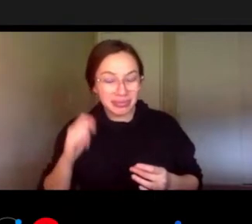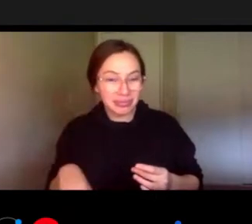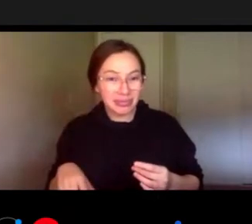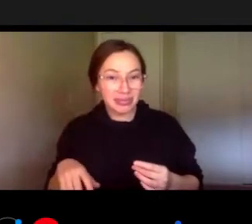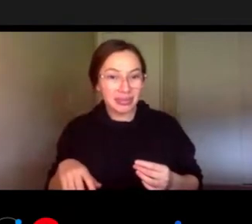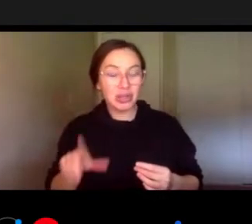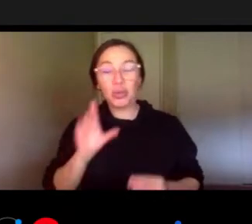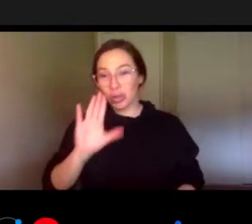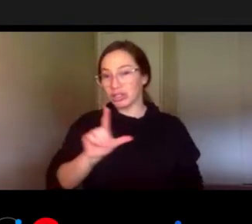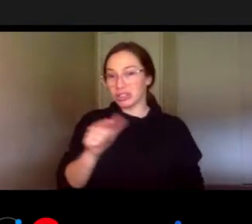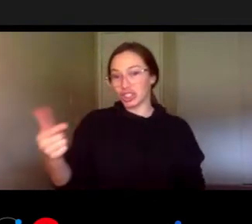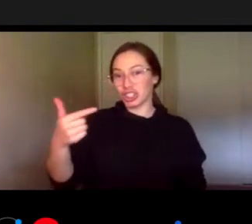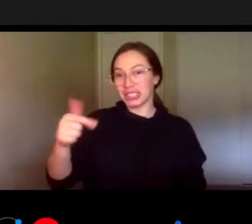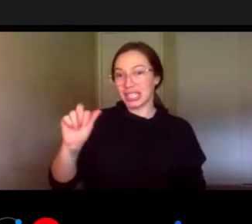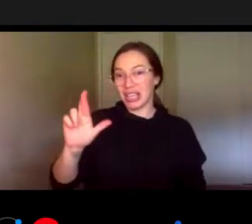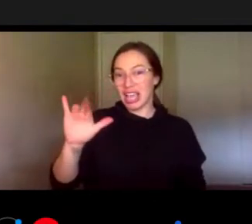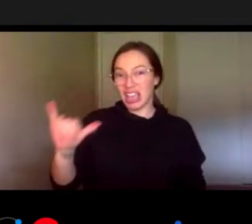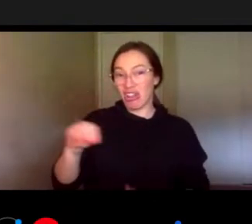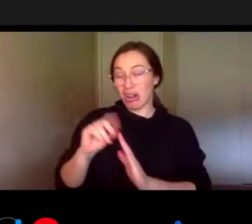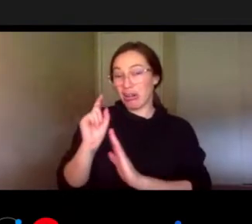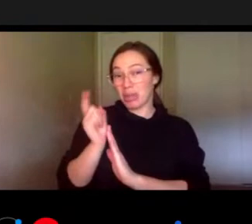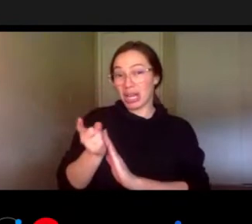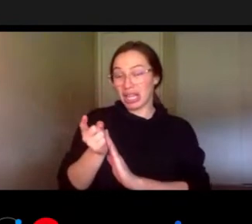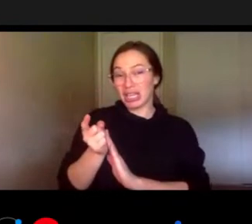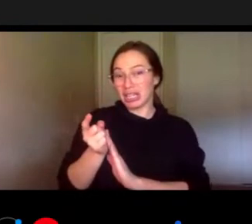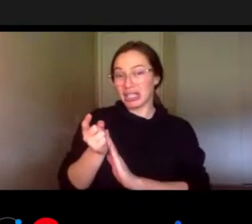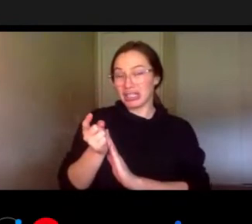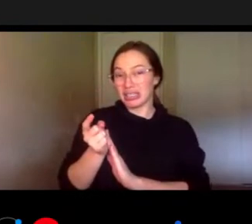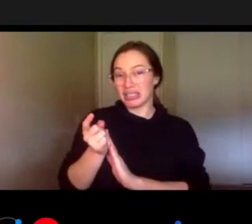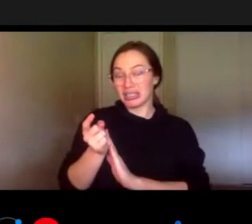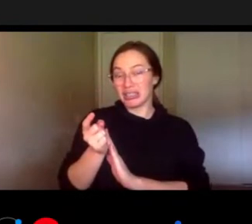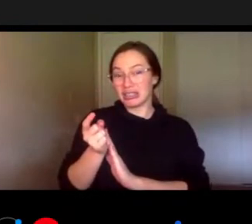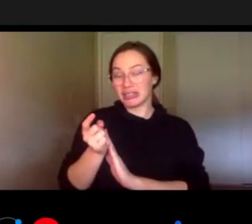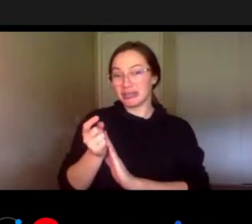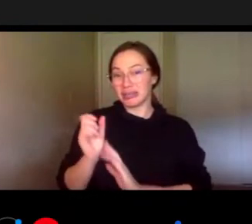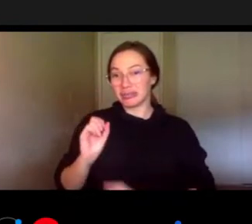we'll turn it over to Gary in a minute here. And as you stated,